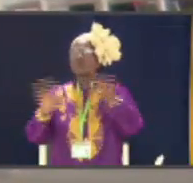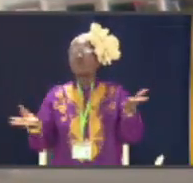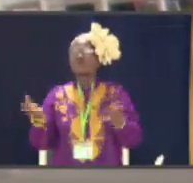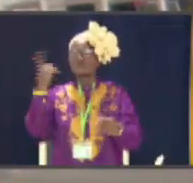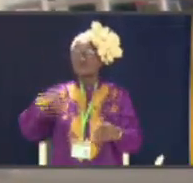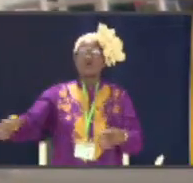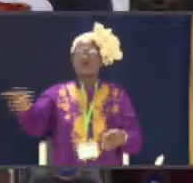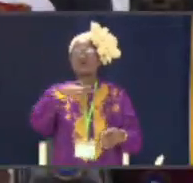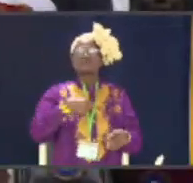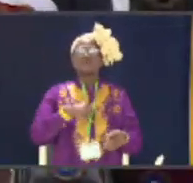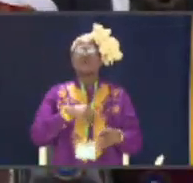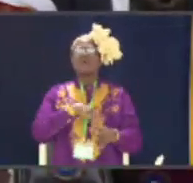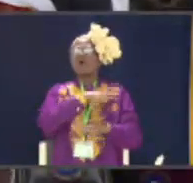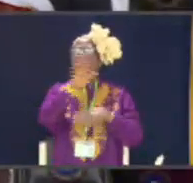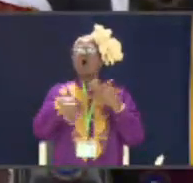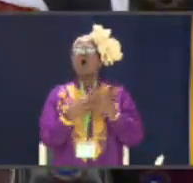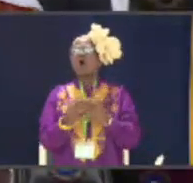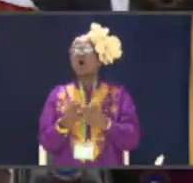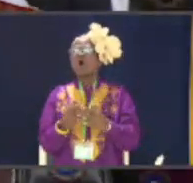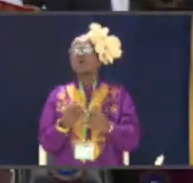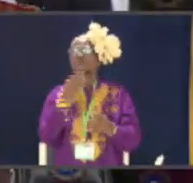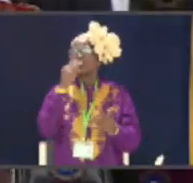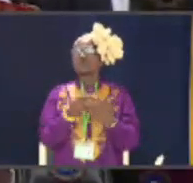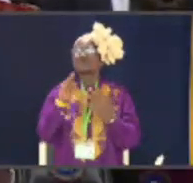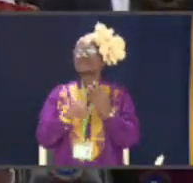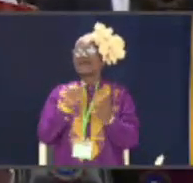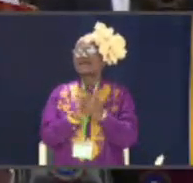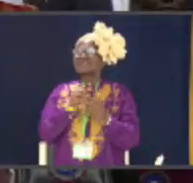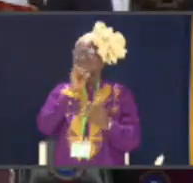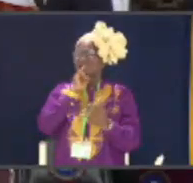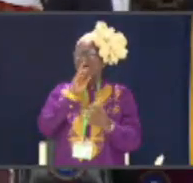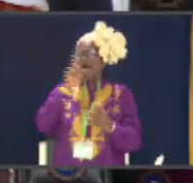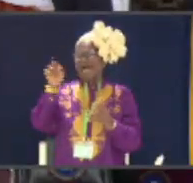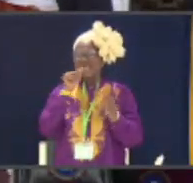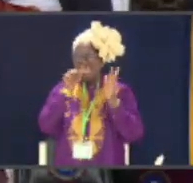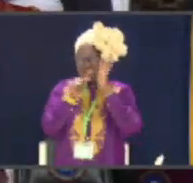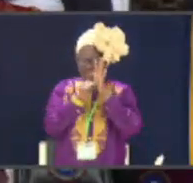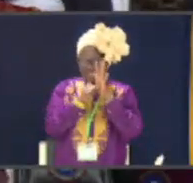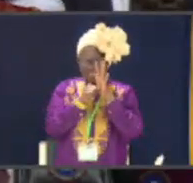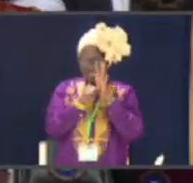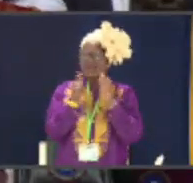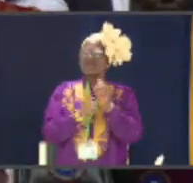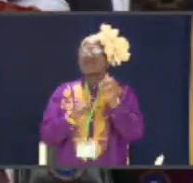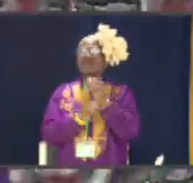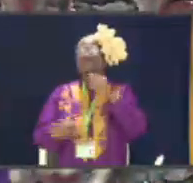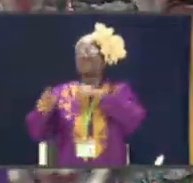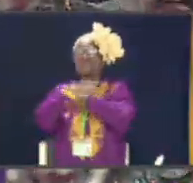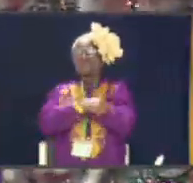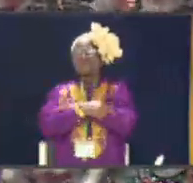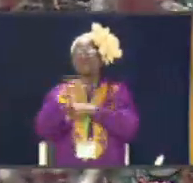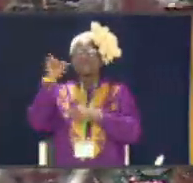Gbogbo awon ire yi to sapama lojojumo mo ma ma wa yin